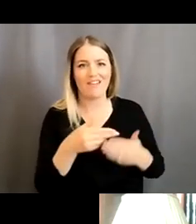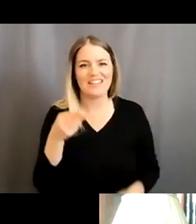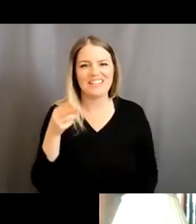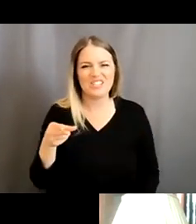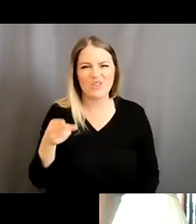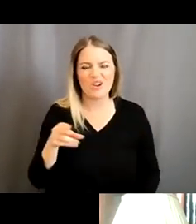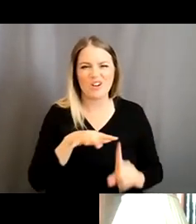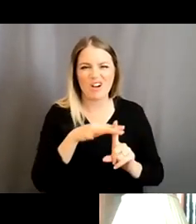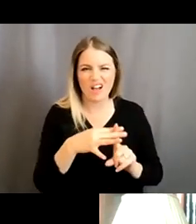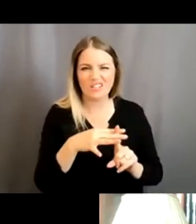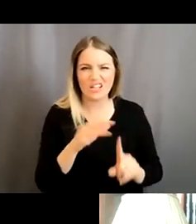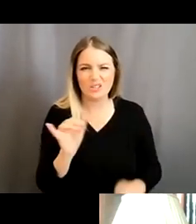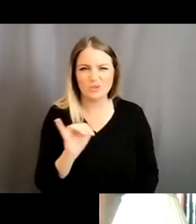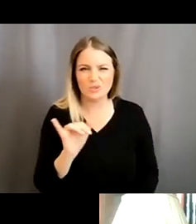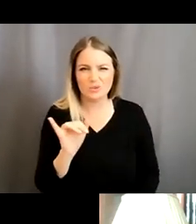context.